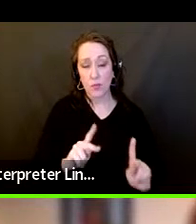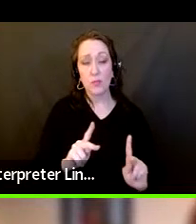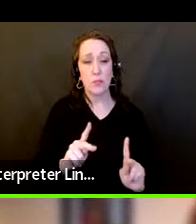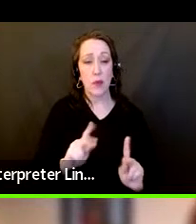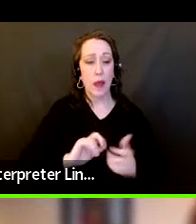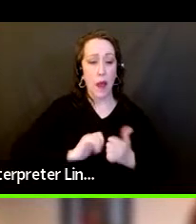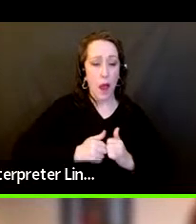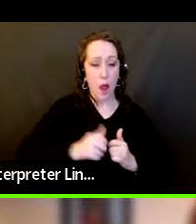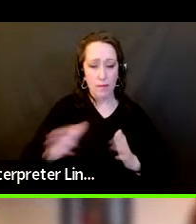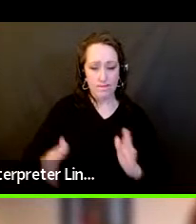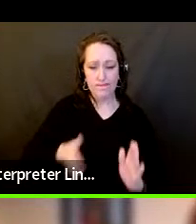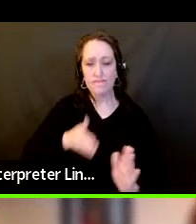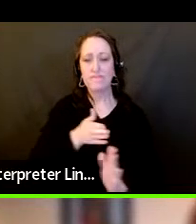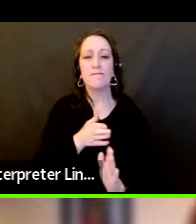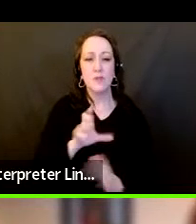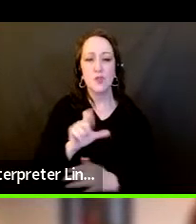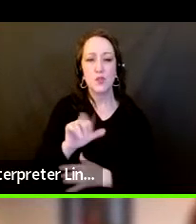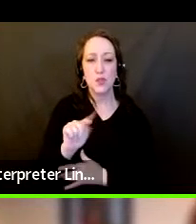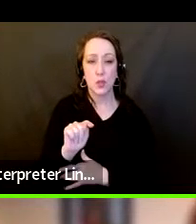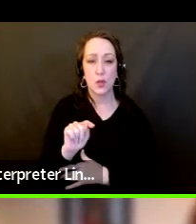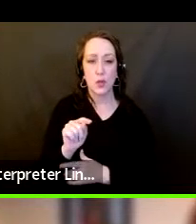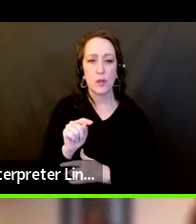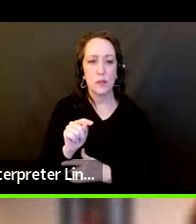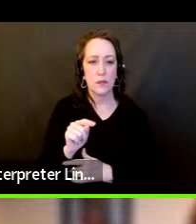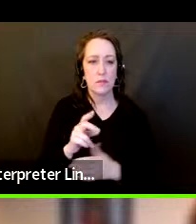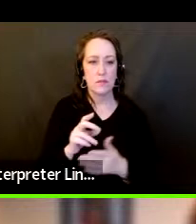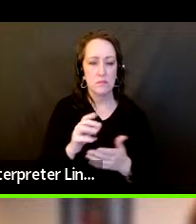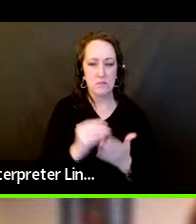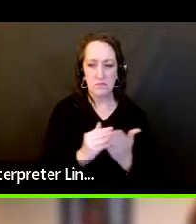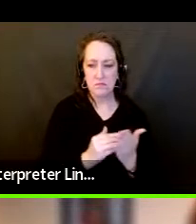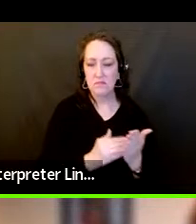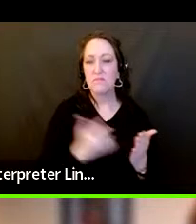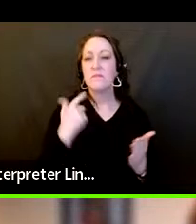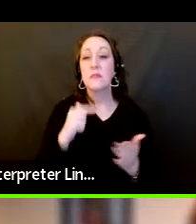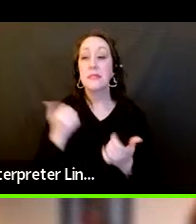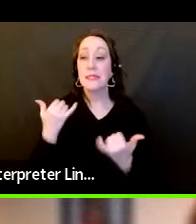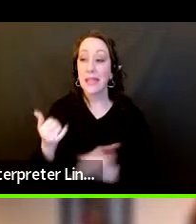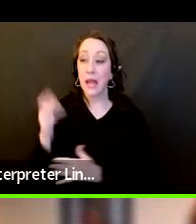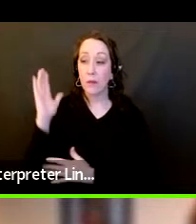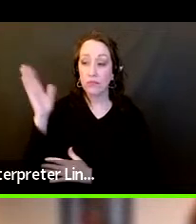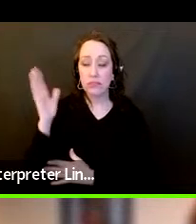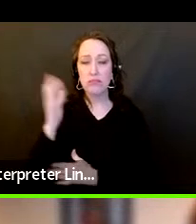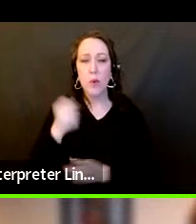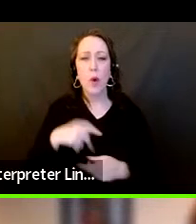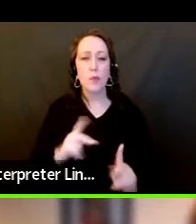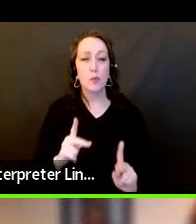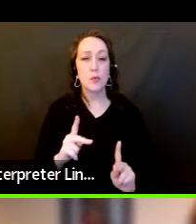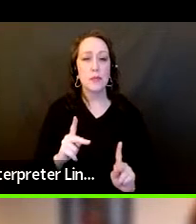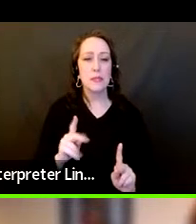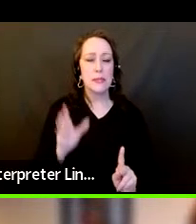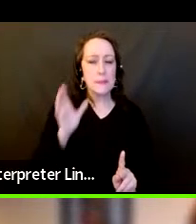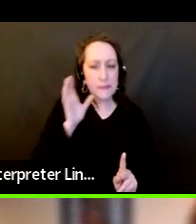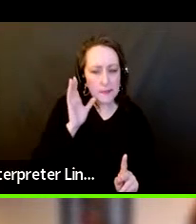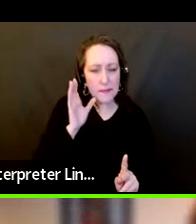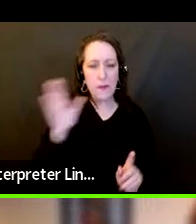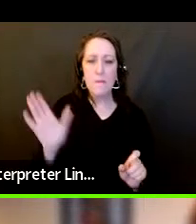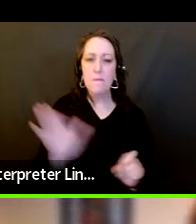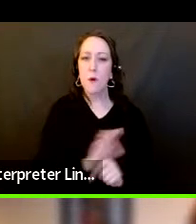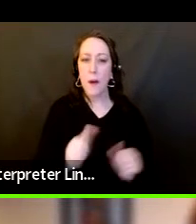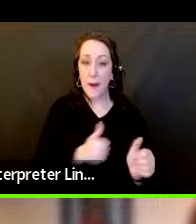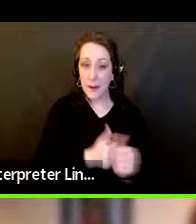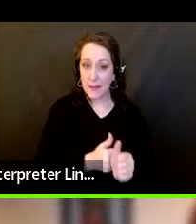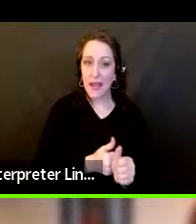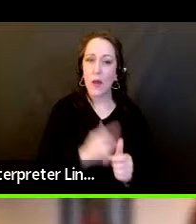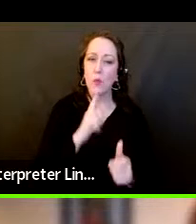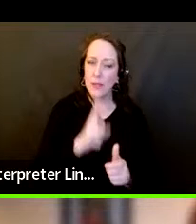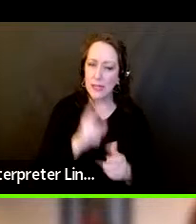how it aligns to one of the CERT measures. But during today's presentation, you'll have an opportunity to hear a comprehensive update. This is